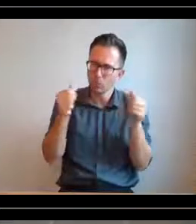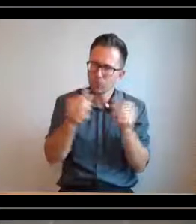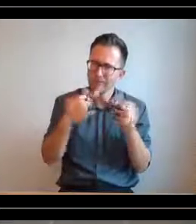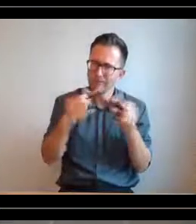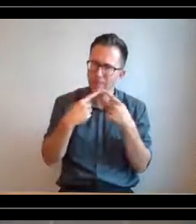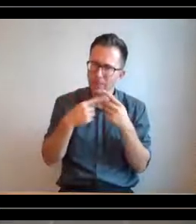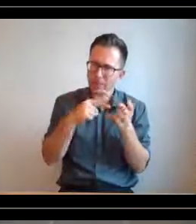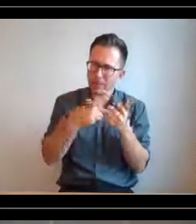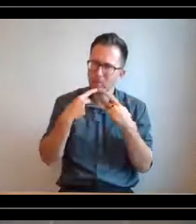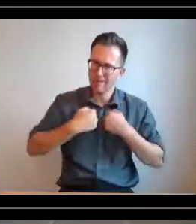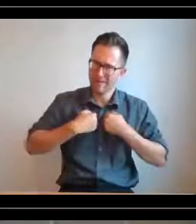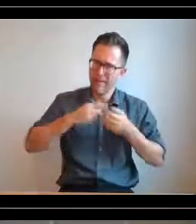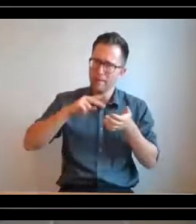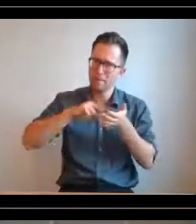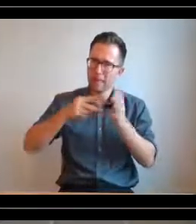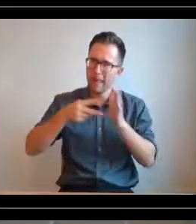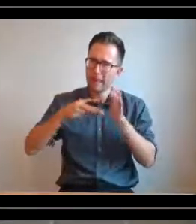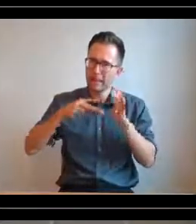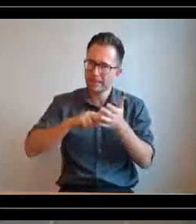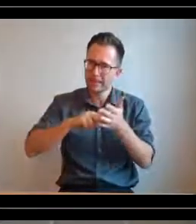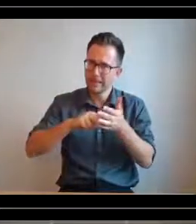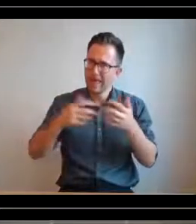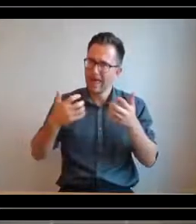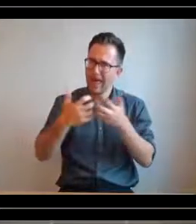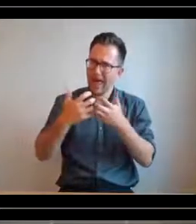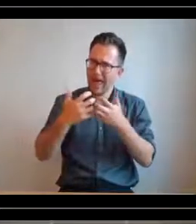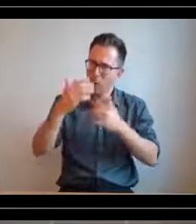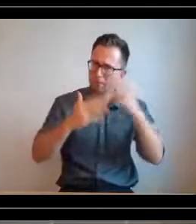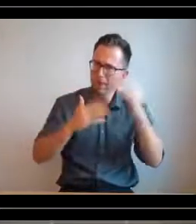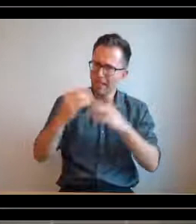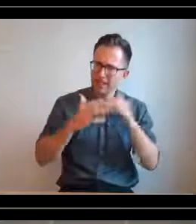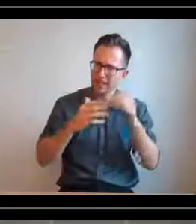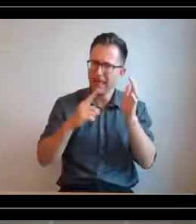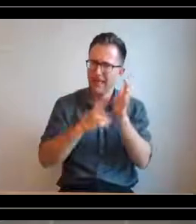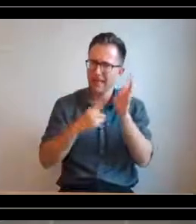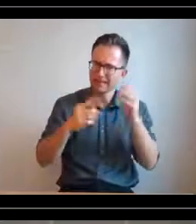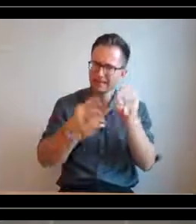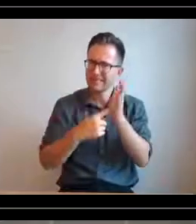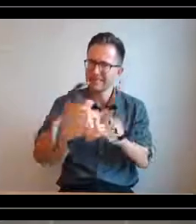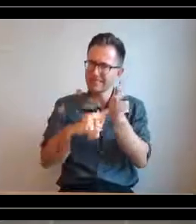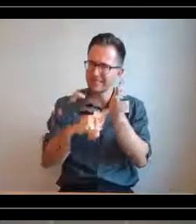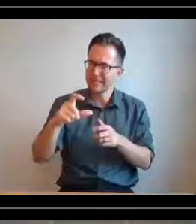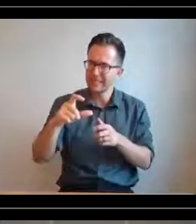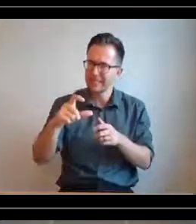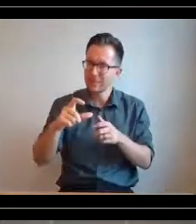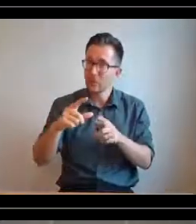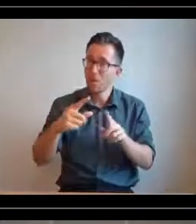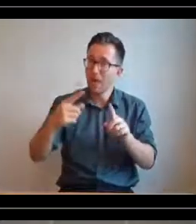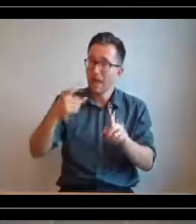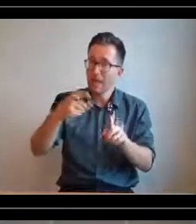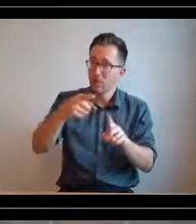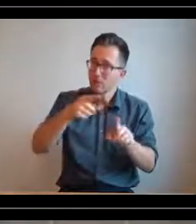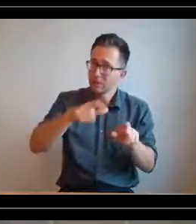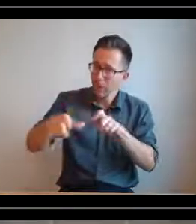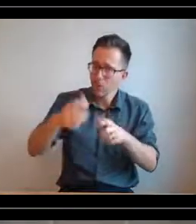our plans on how we're going to build LTC. I think it would be useful if anybody goes back to that